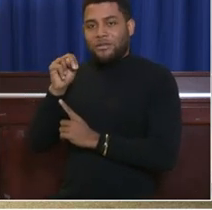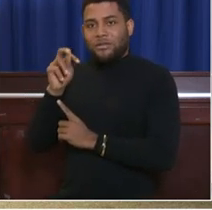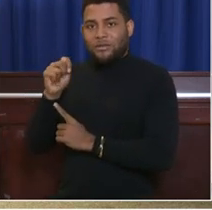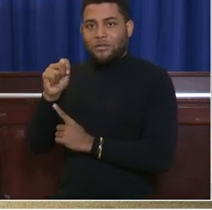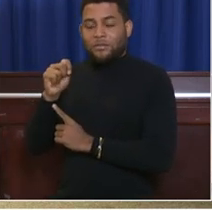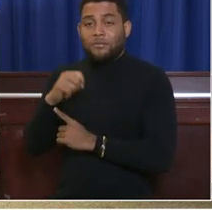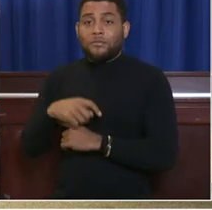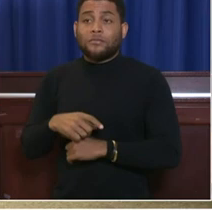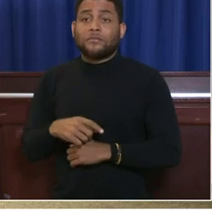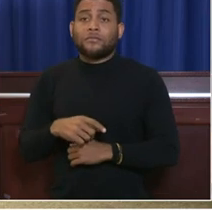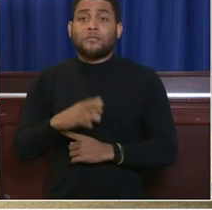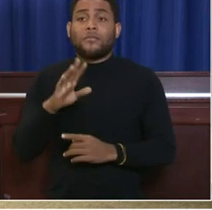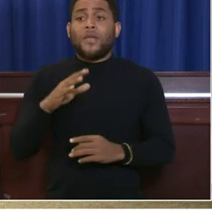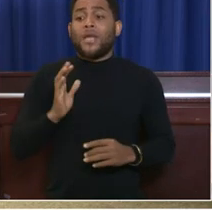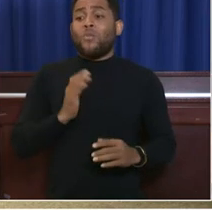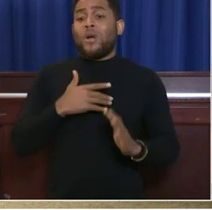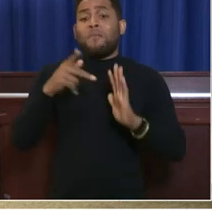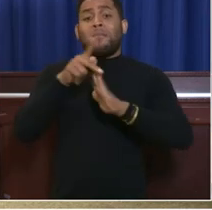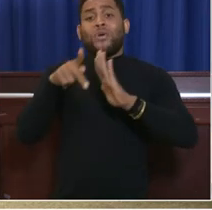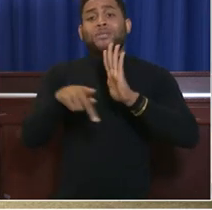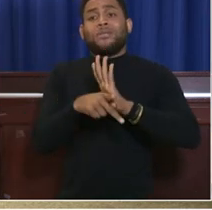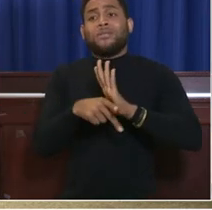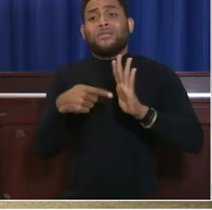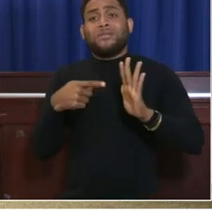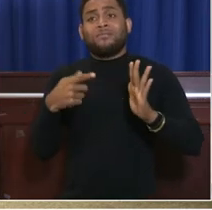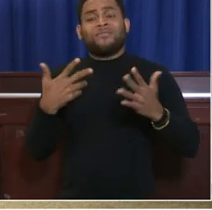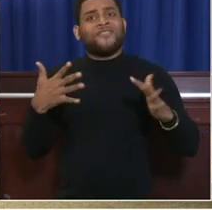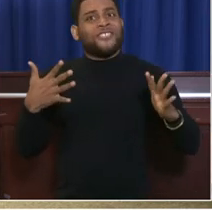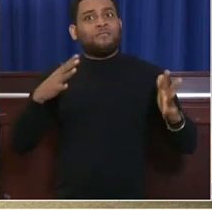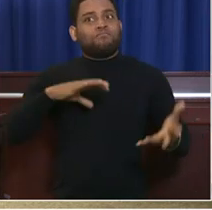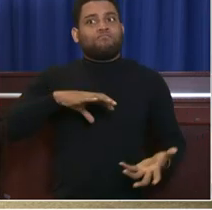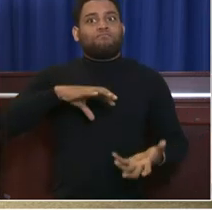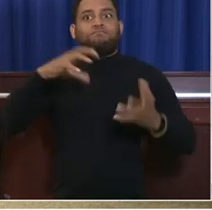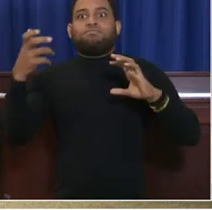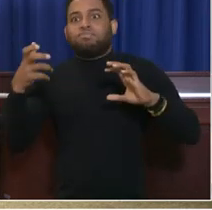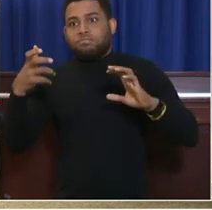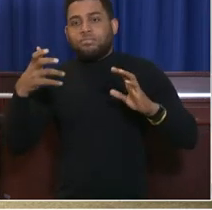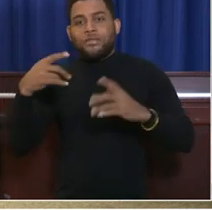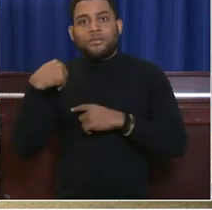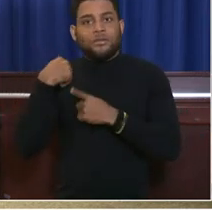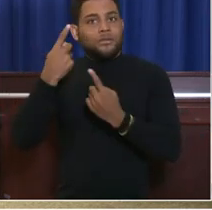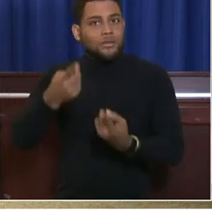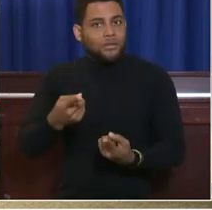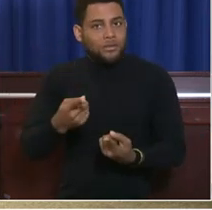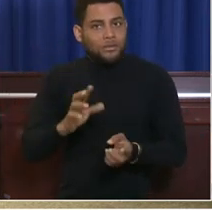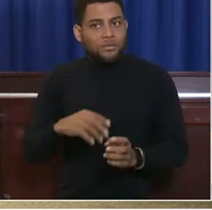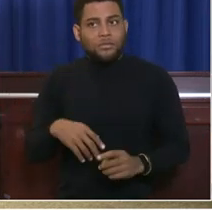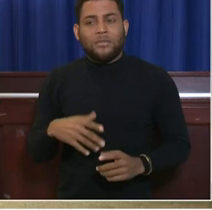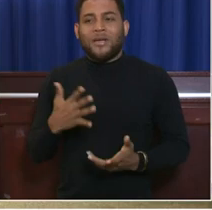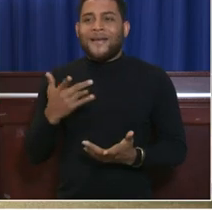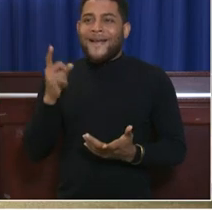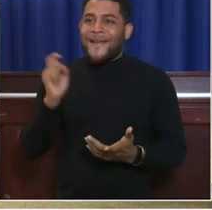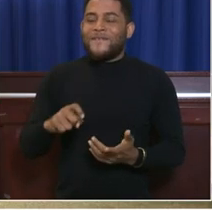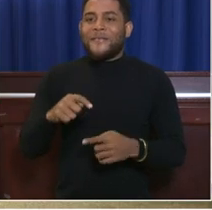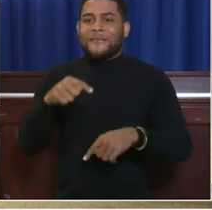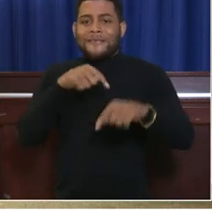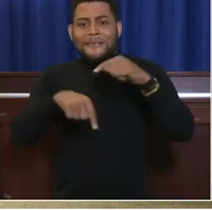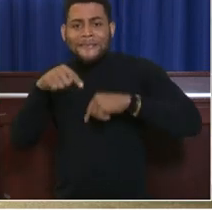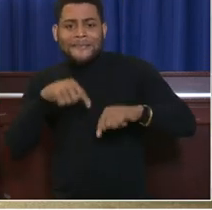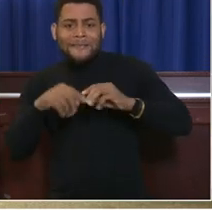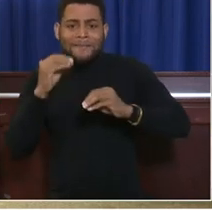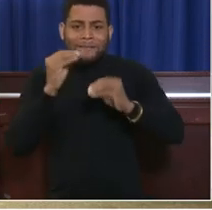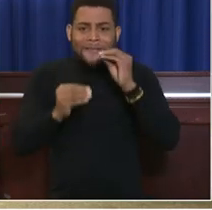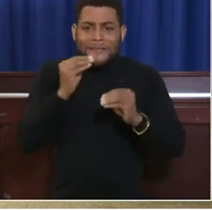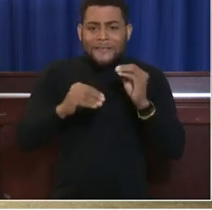ecosystem has been disrupted over the last several years, and we must reverse many of those actions. And we are starting